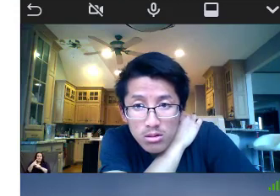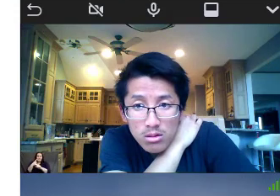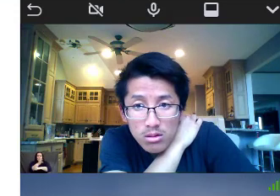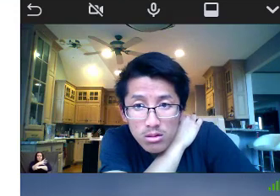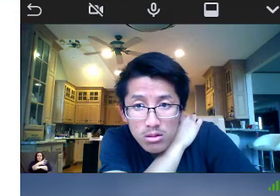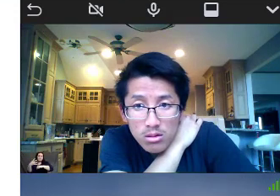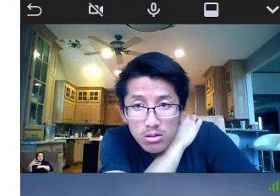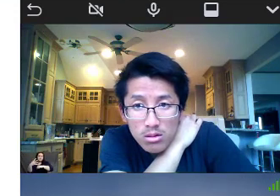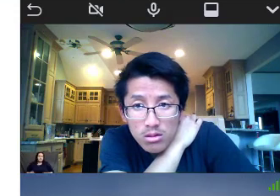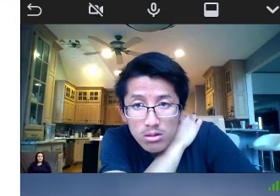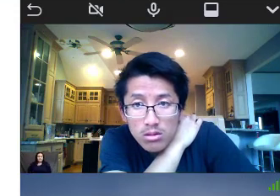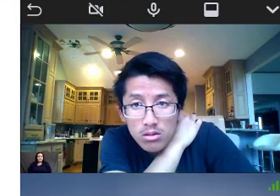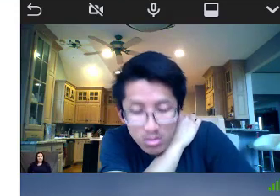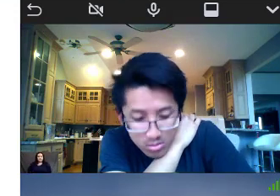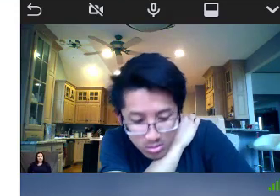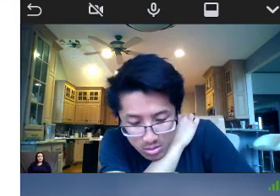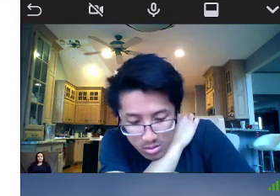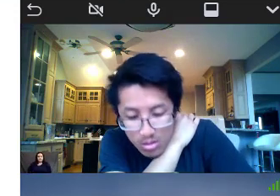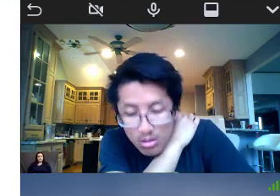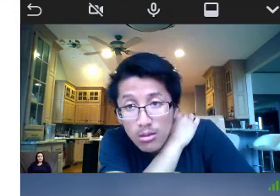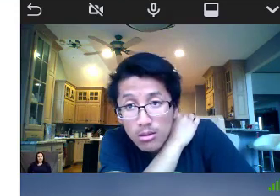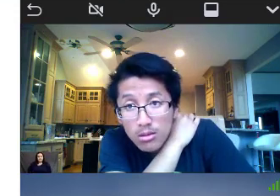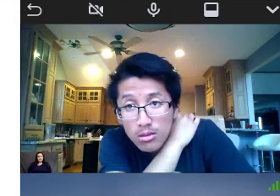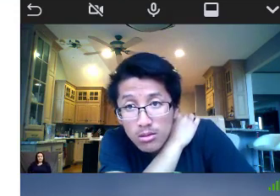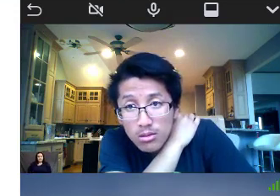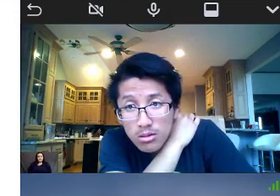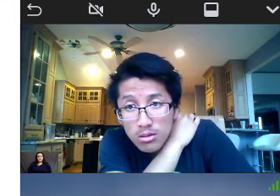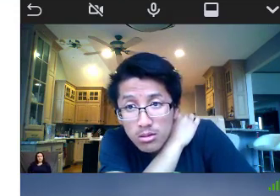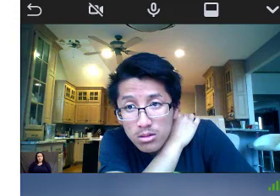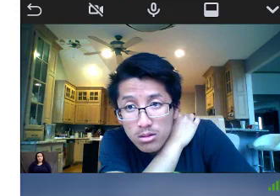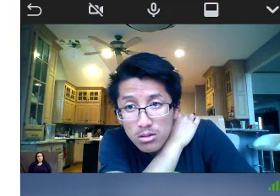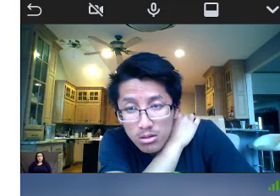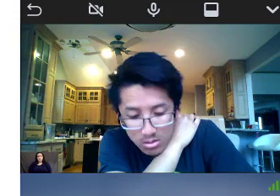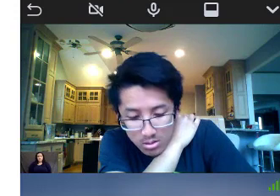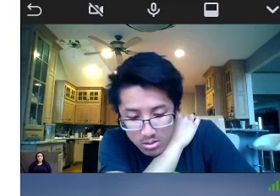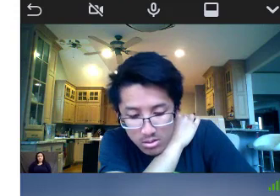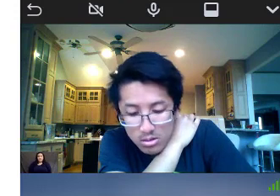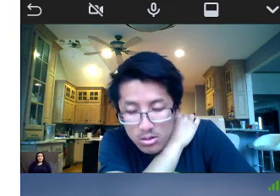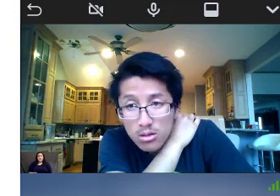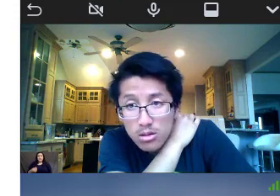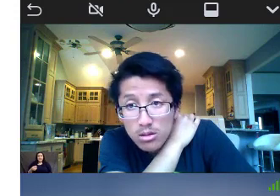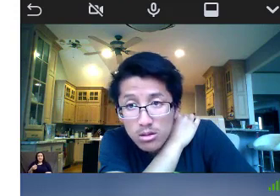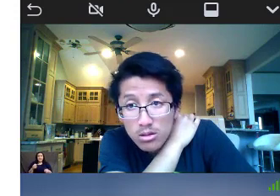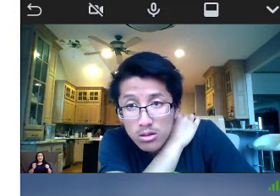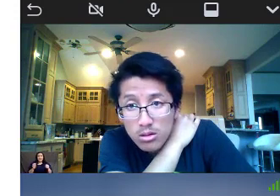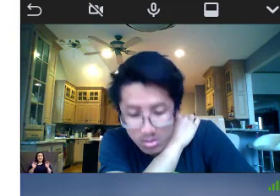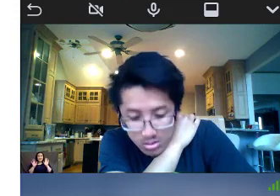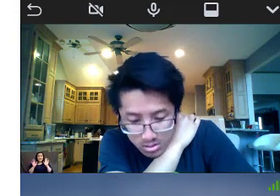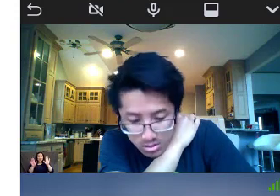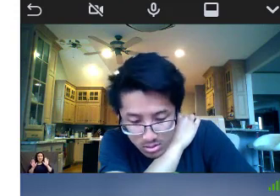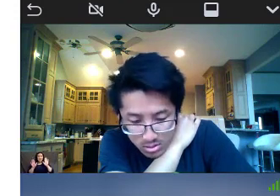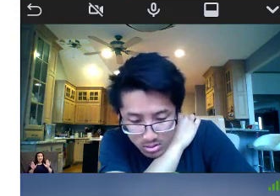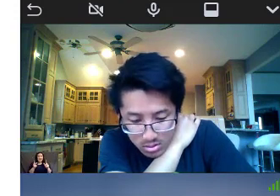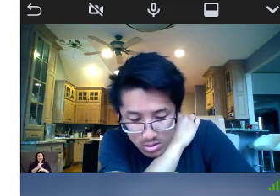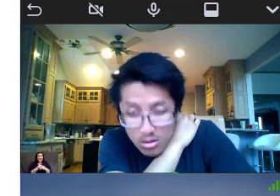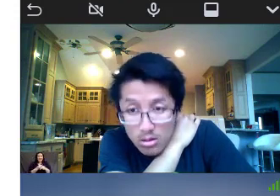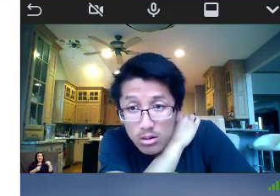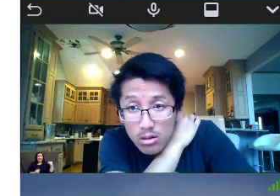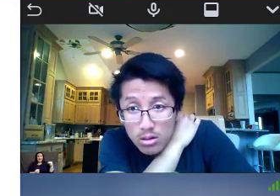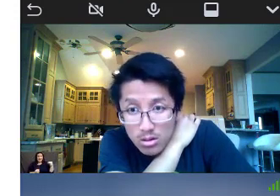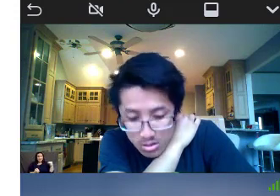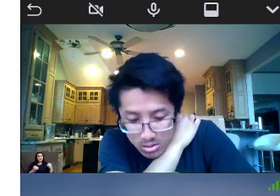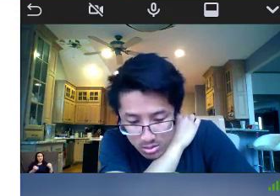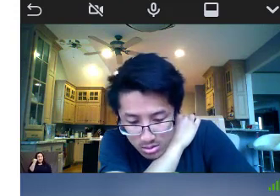right? And this would be great to find H if we actually knew what the temperature gradient at the surface was. And